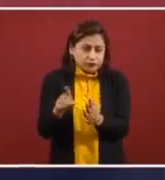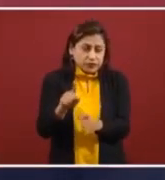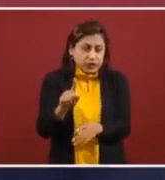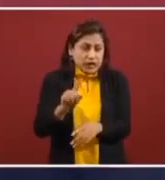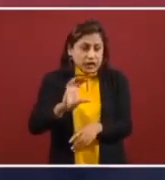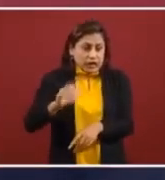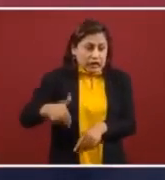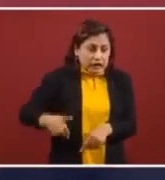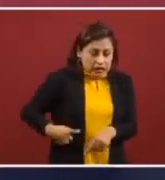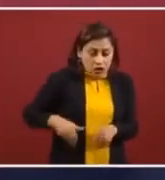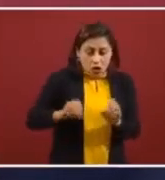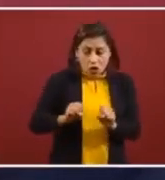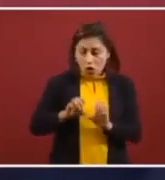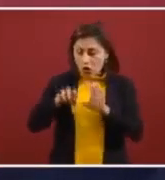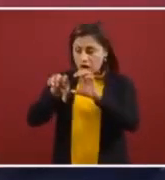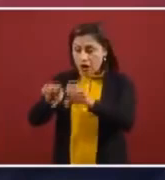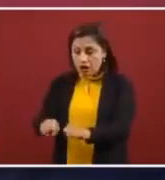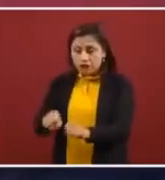detained.